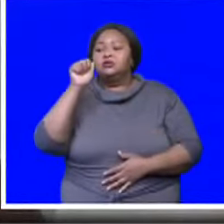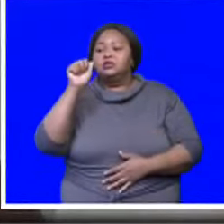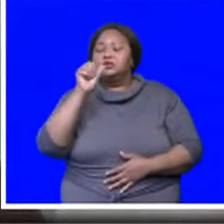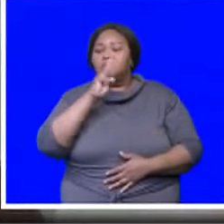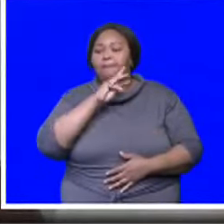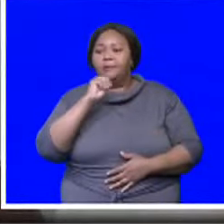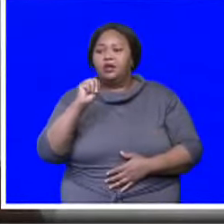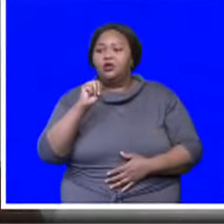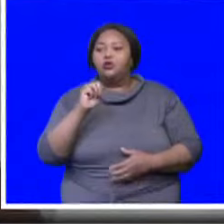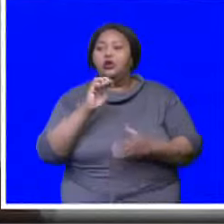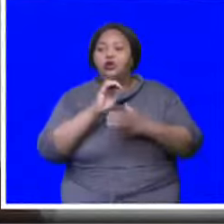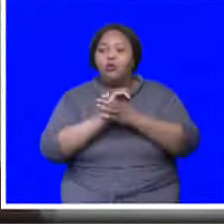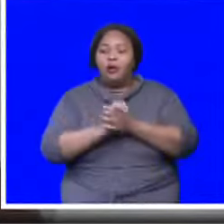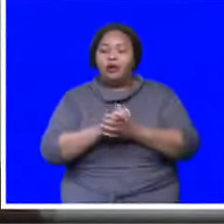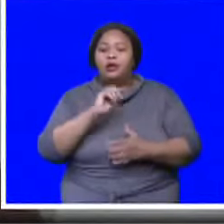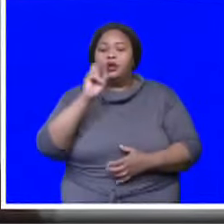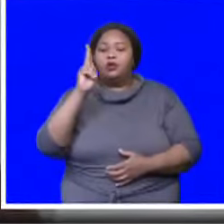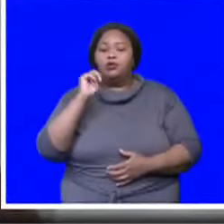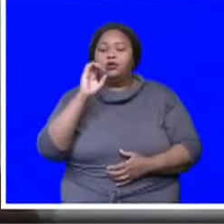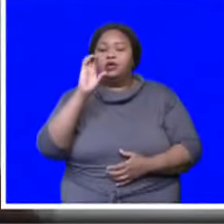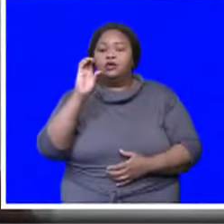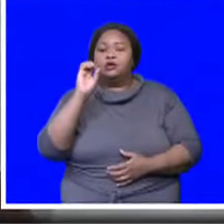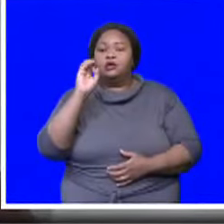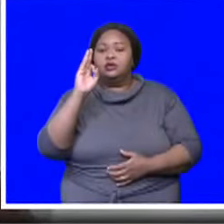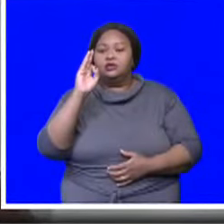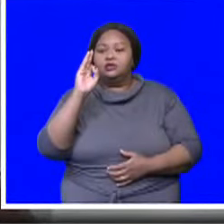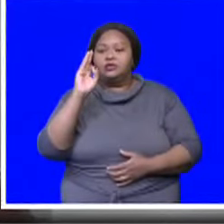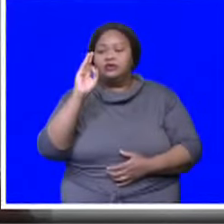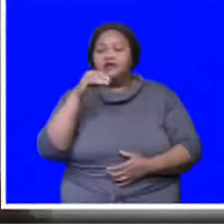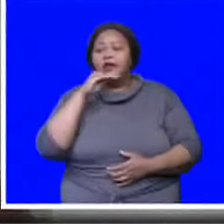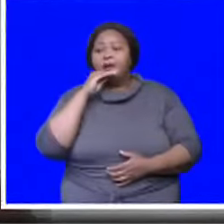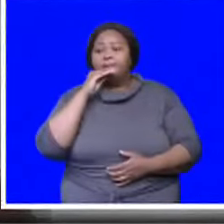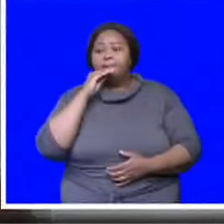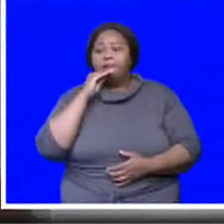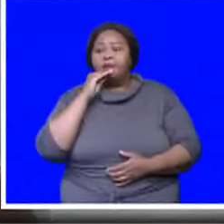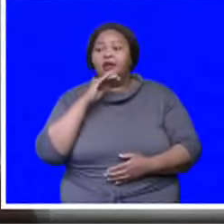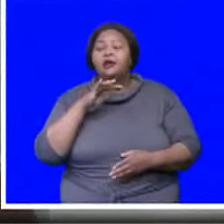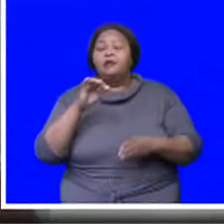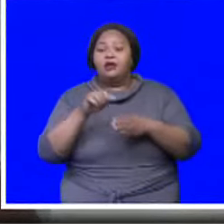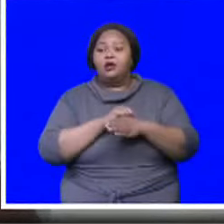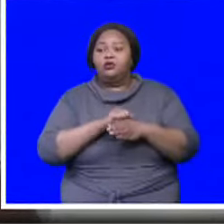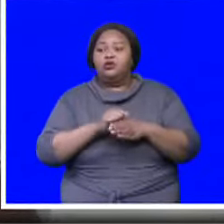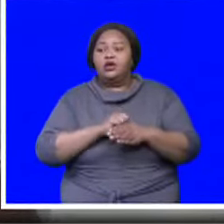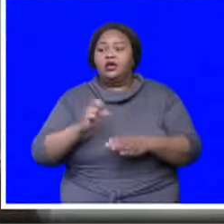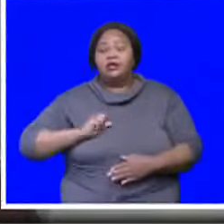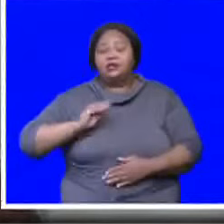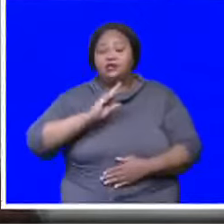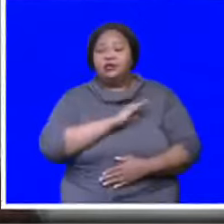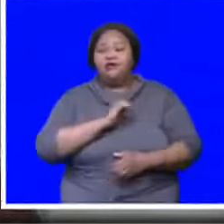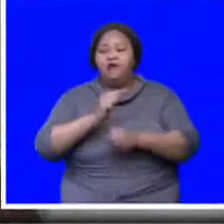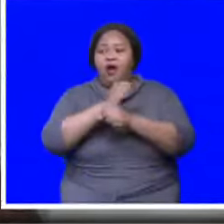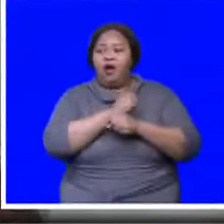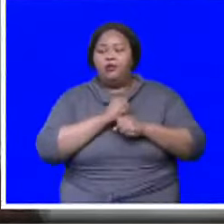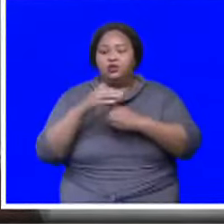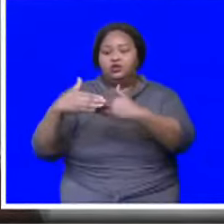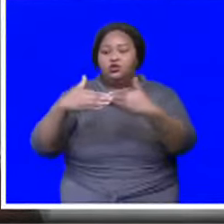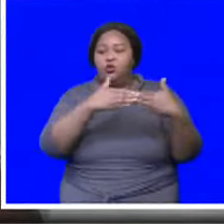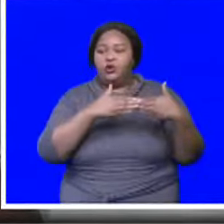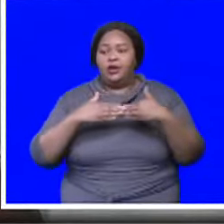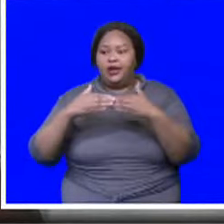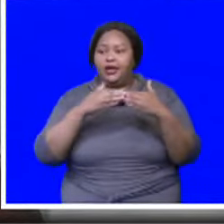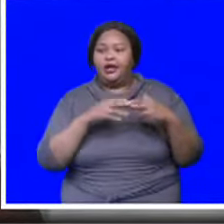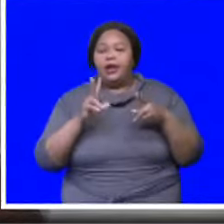equipment, training and the capacity for premature babies and other newborns